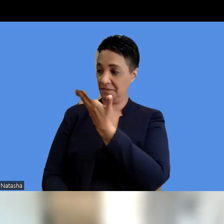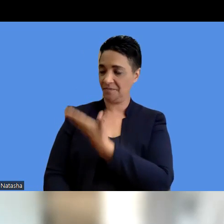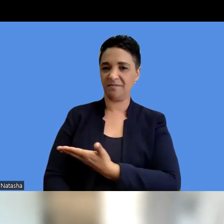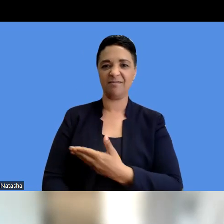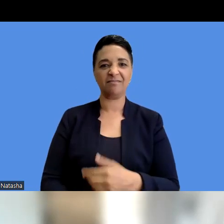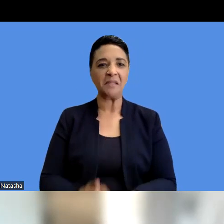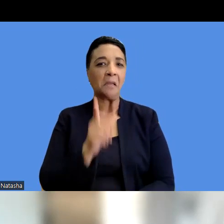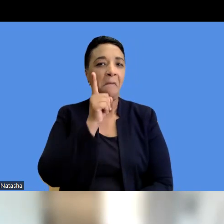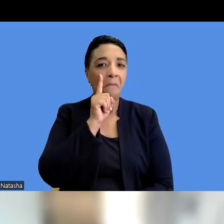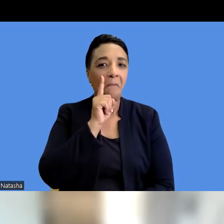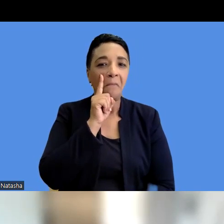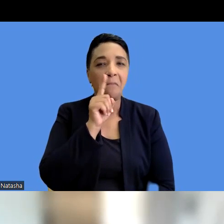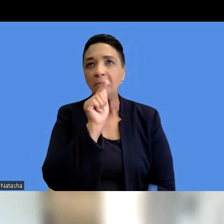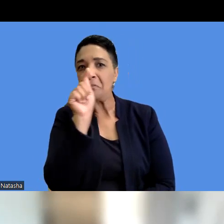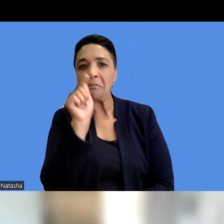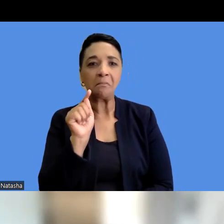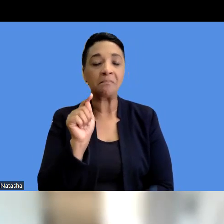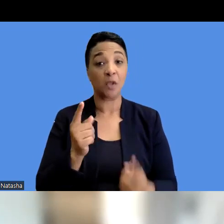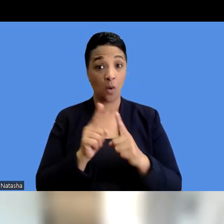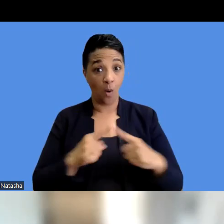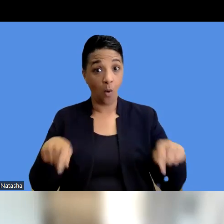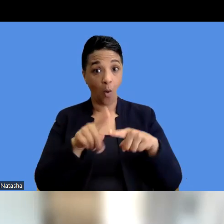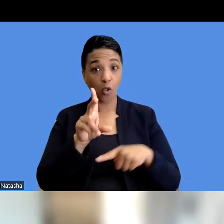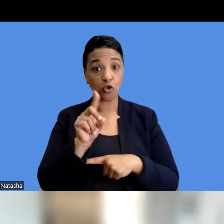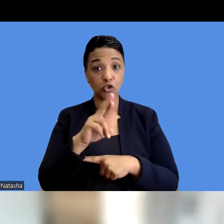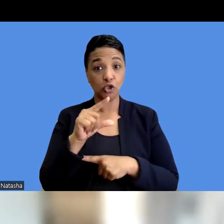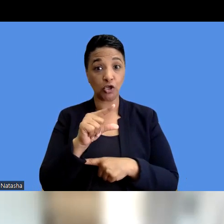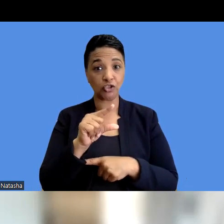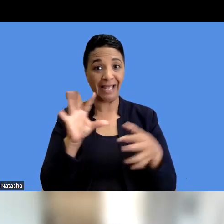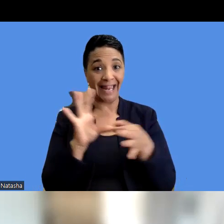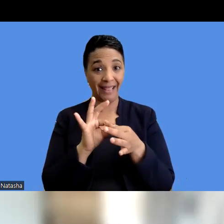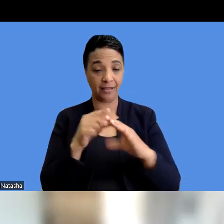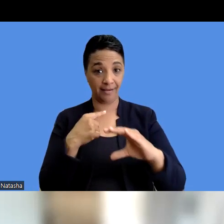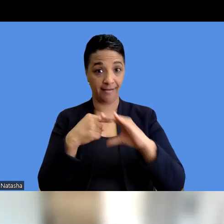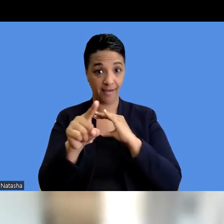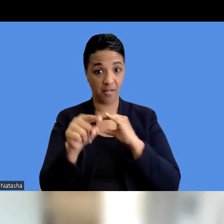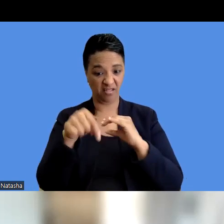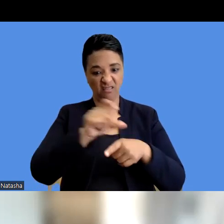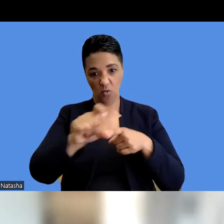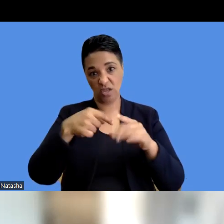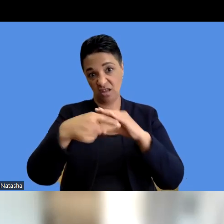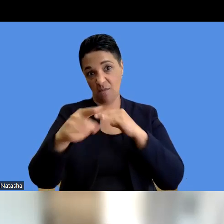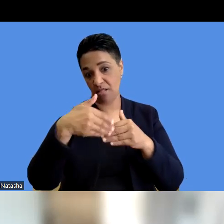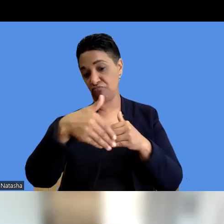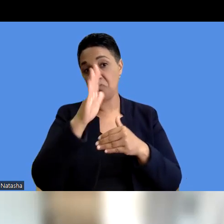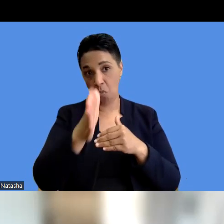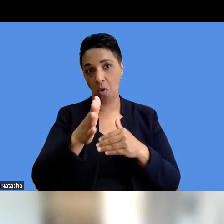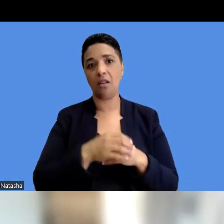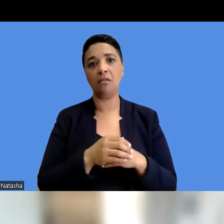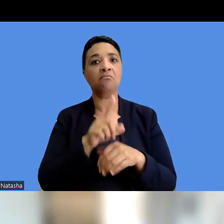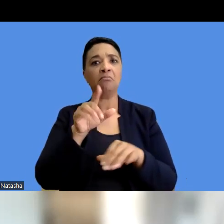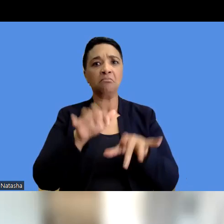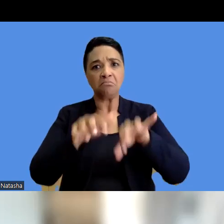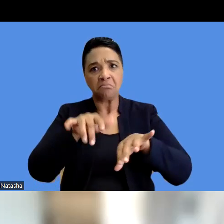at the webpage. All DRG members will be receiving the link this week, and then we will welcome any feedback from